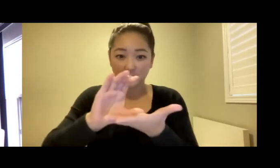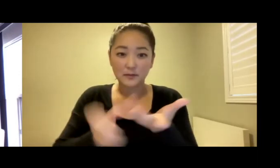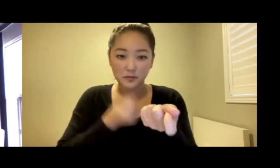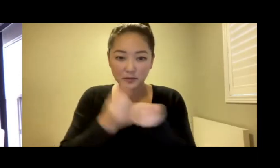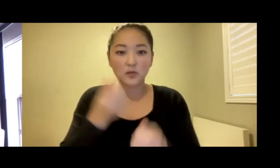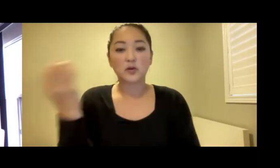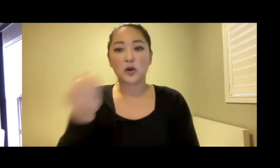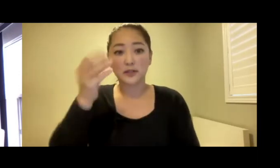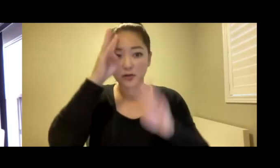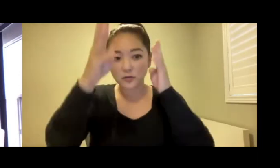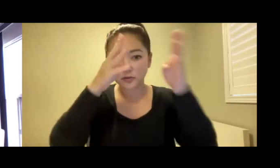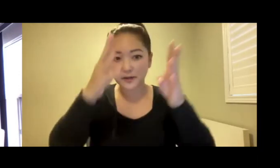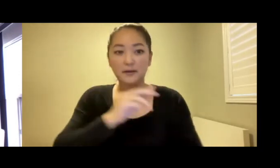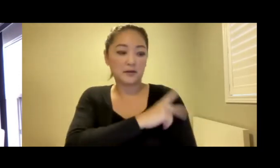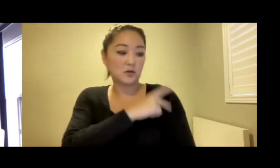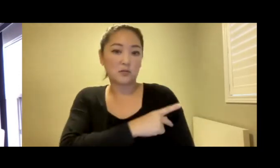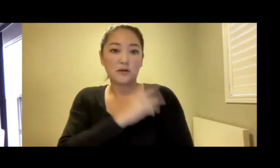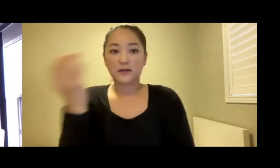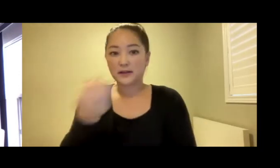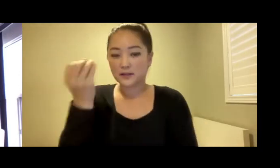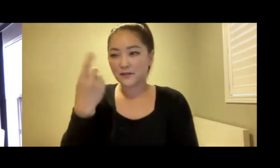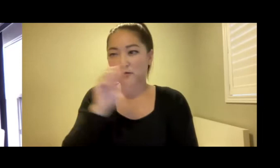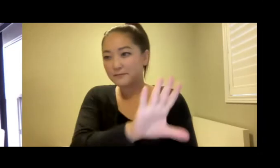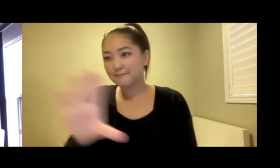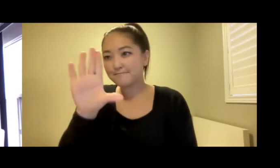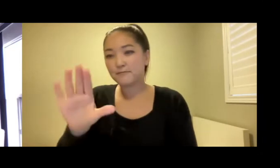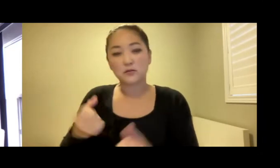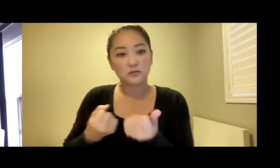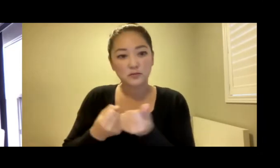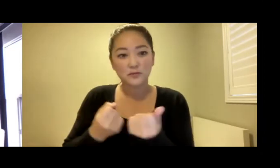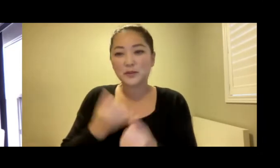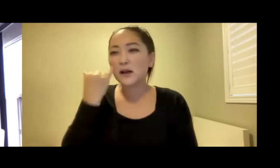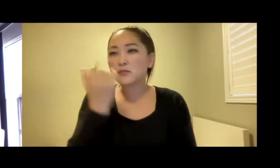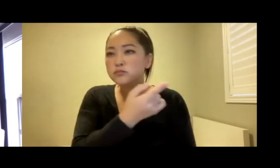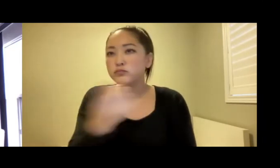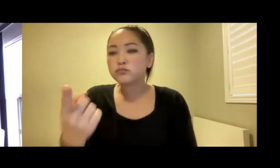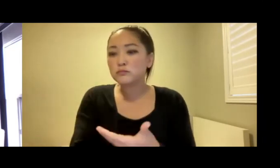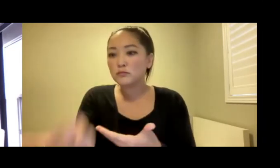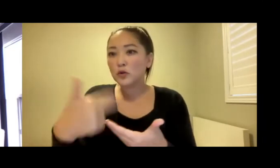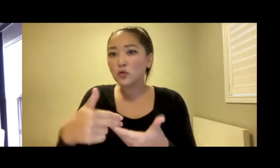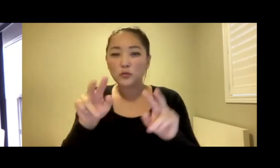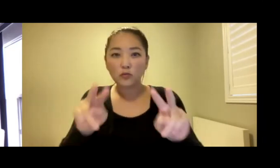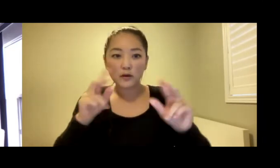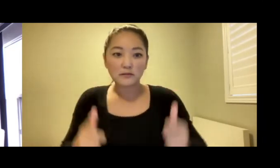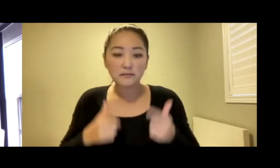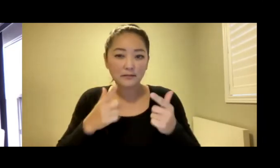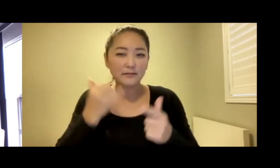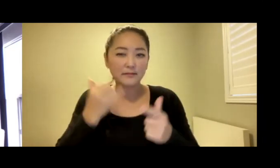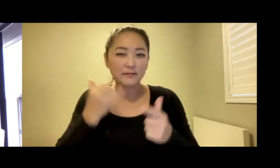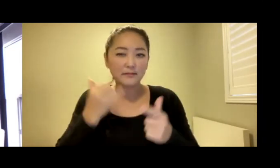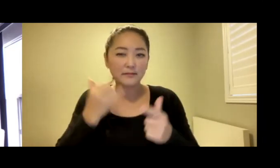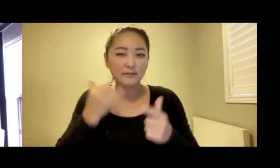for their support. Just a reminder that if you're watching live from our watch portal and want to ask us a question, to send it